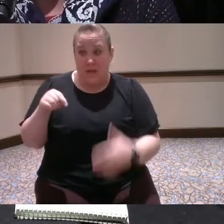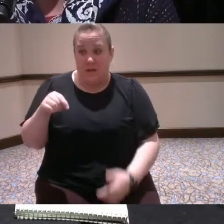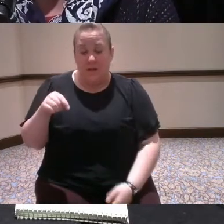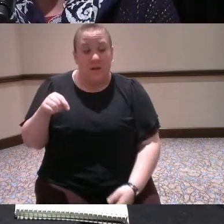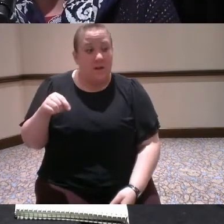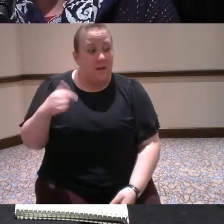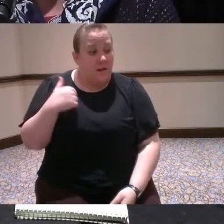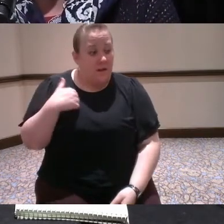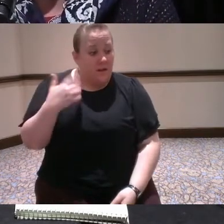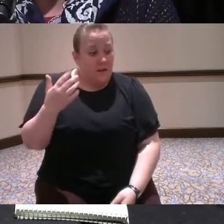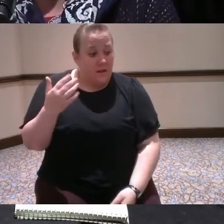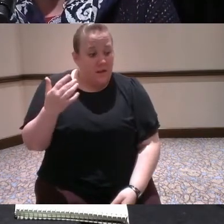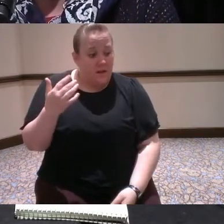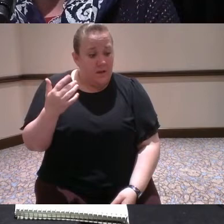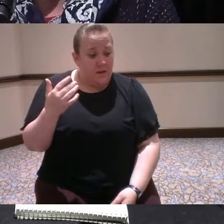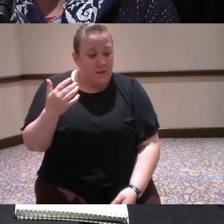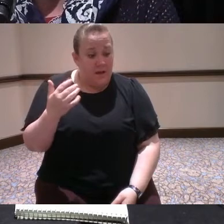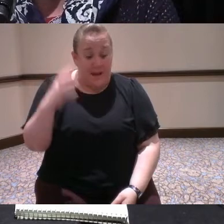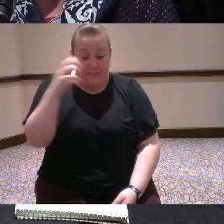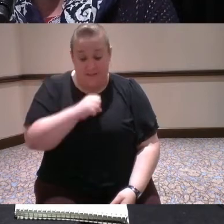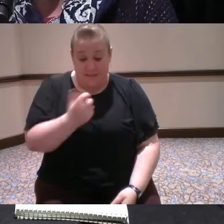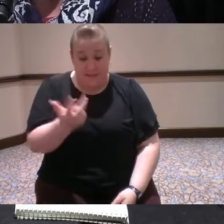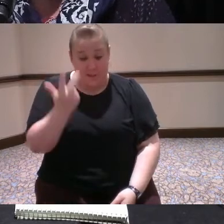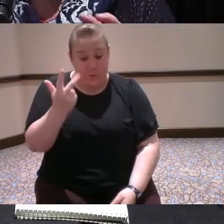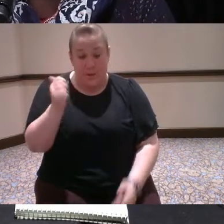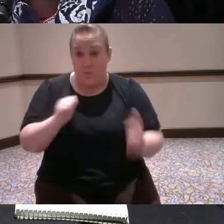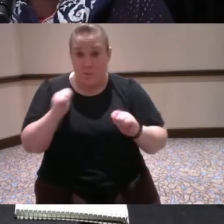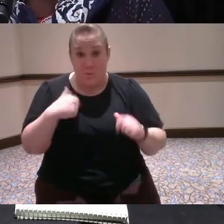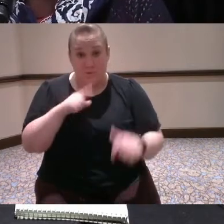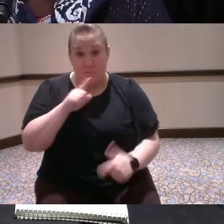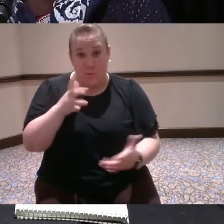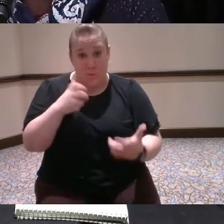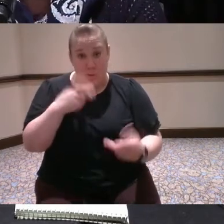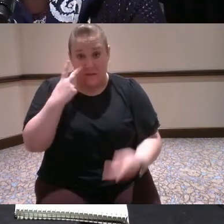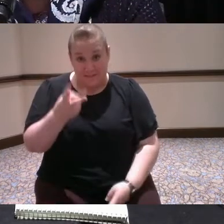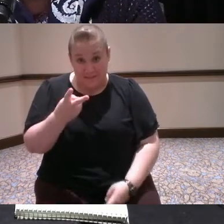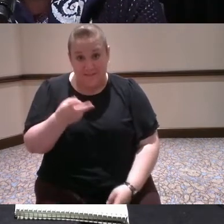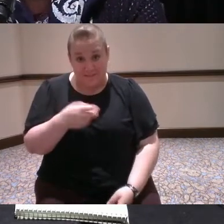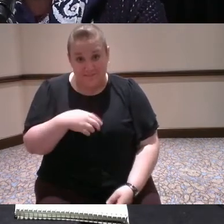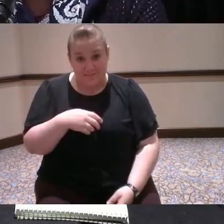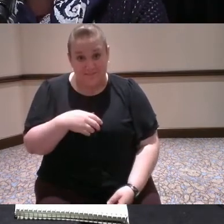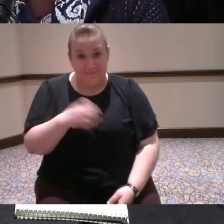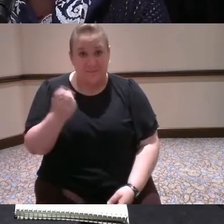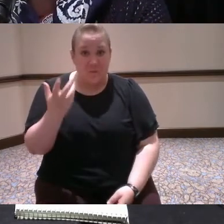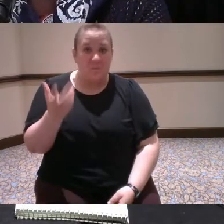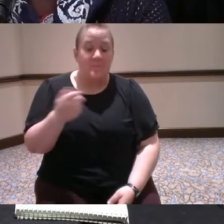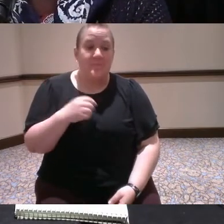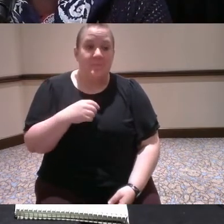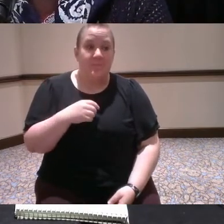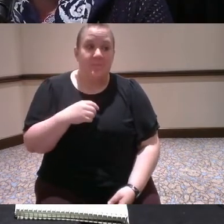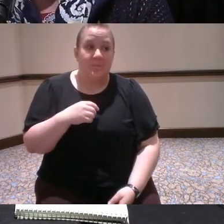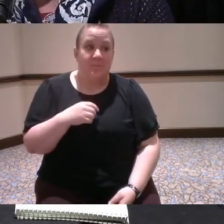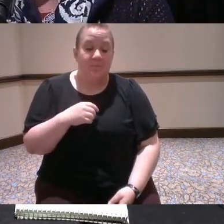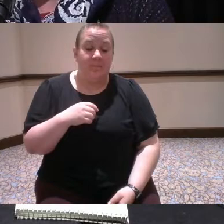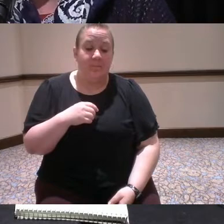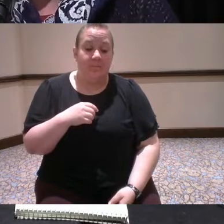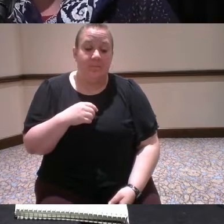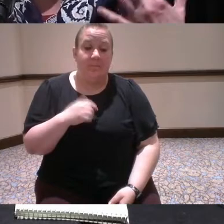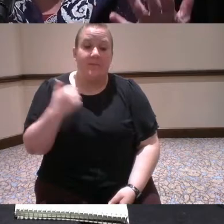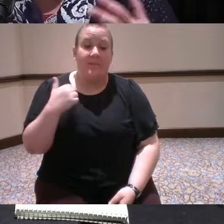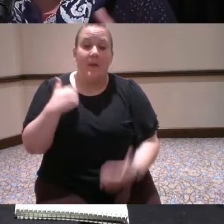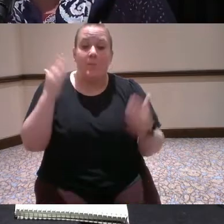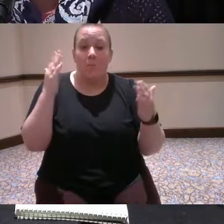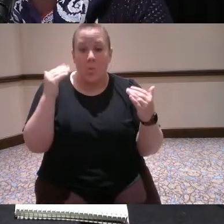missing 3 performances I really want to see, but I'll see 3. So I feel good about that. And